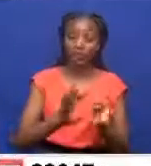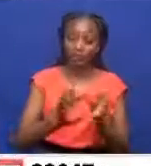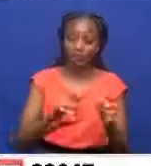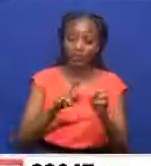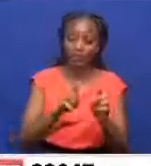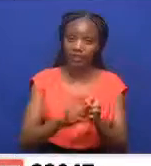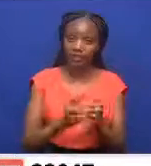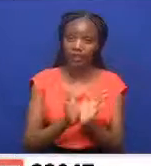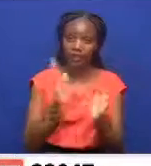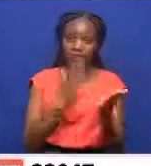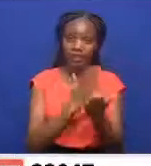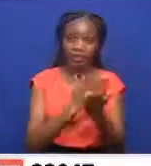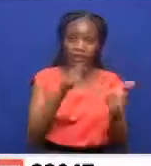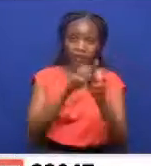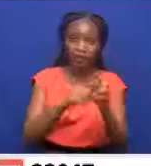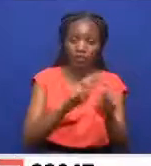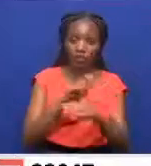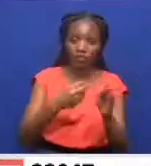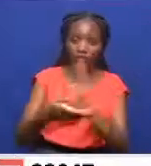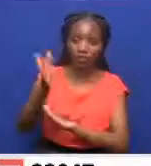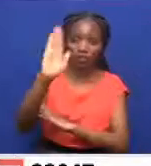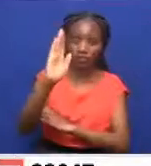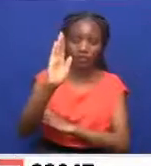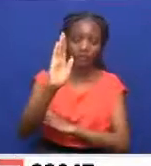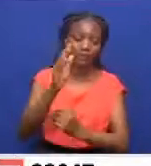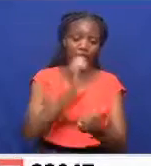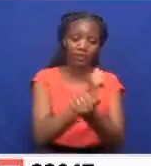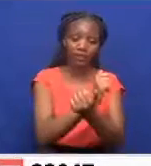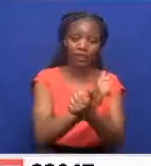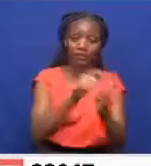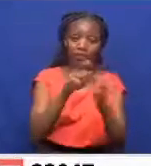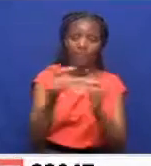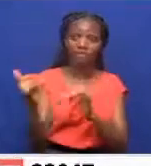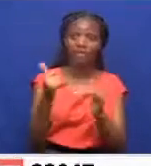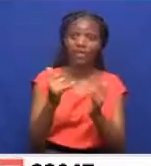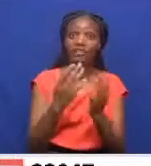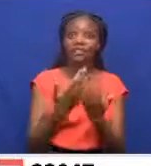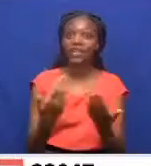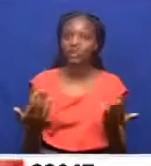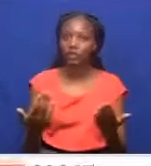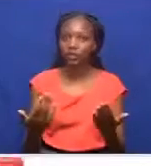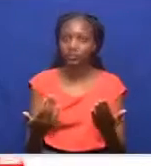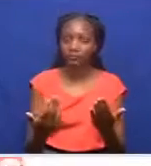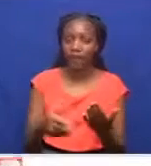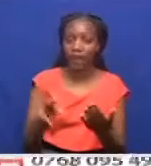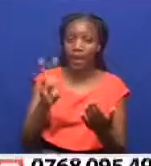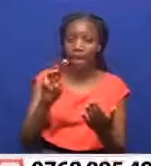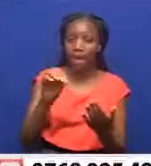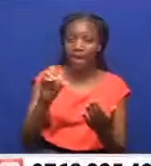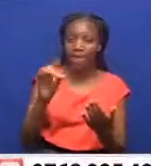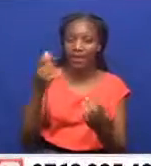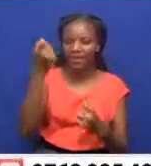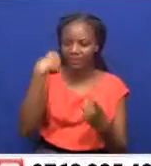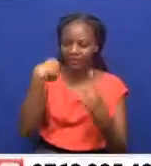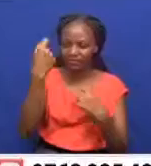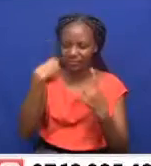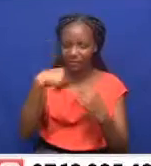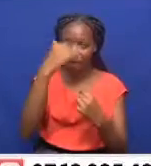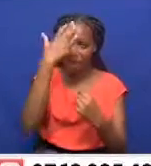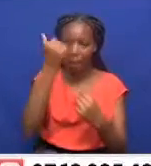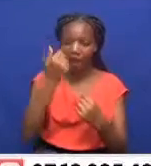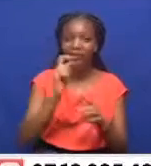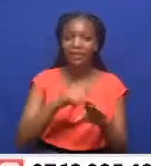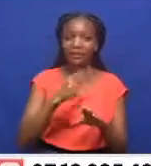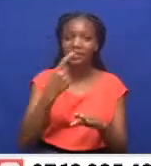Human Rights and National Security, Defense and Foreign Relations, an emotional Malala broke down as he denied stage